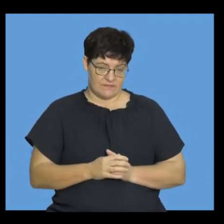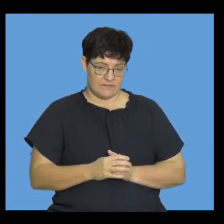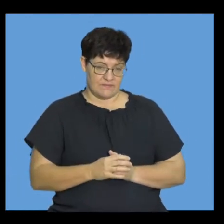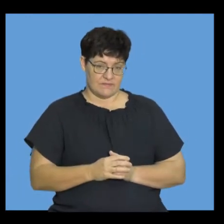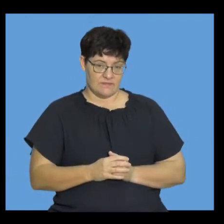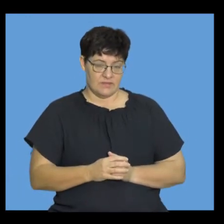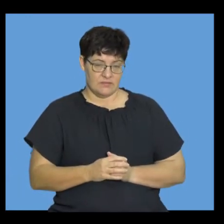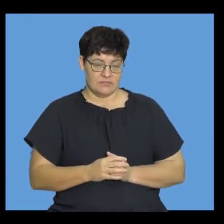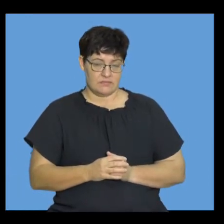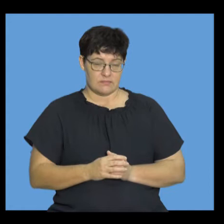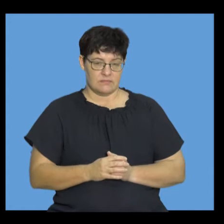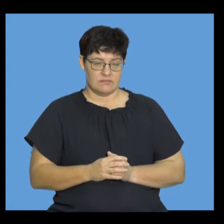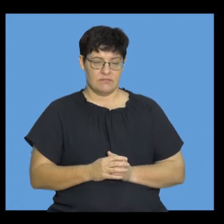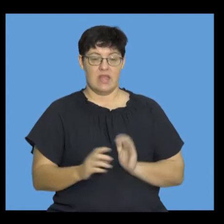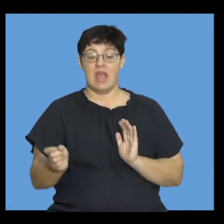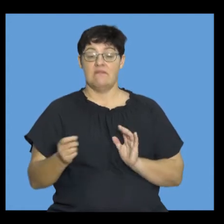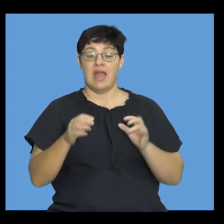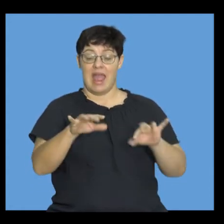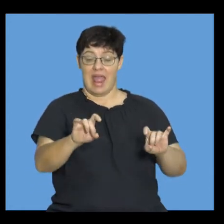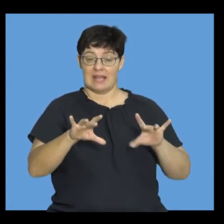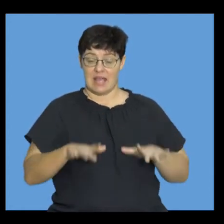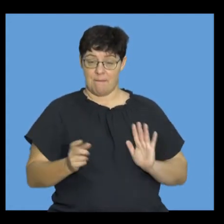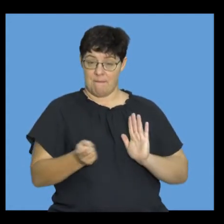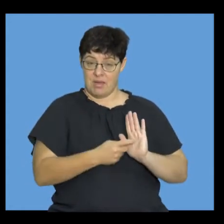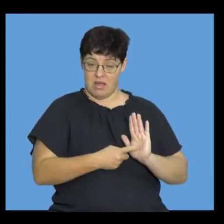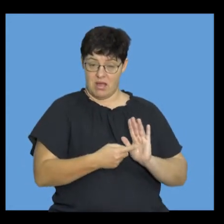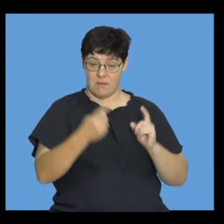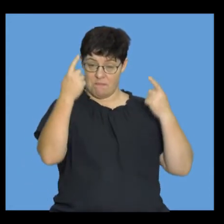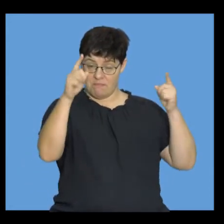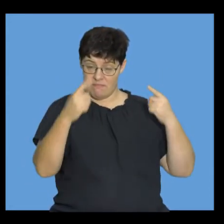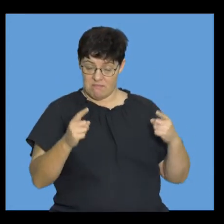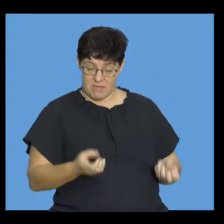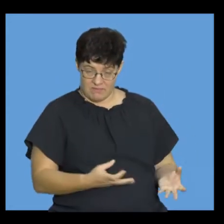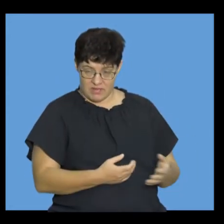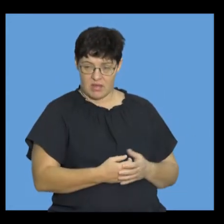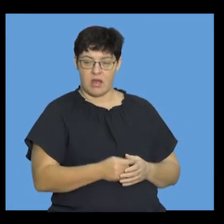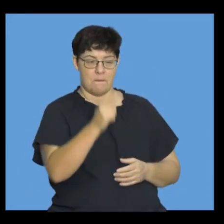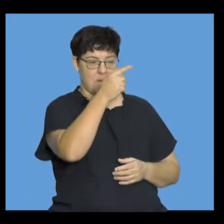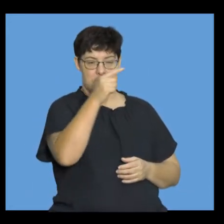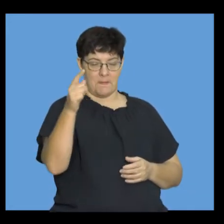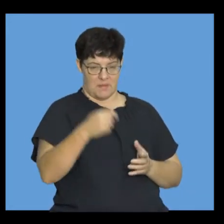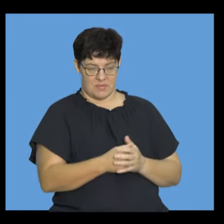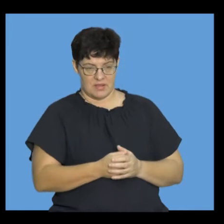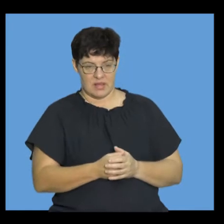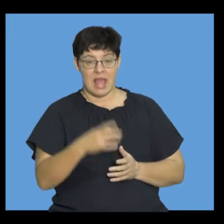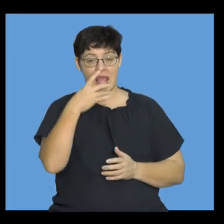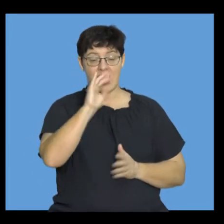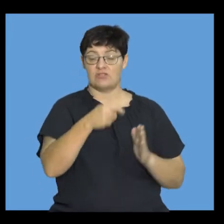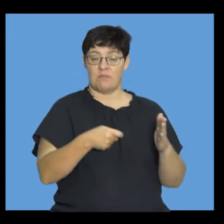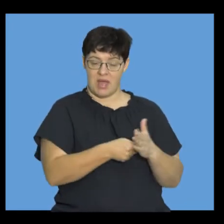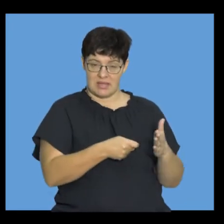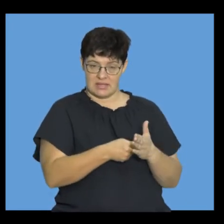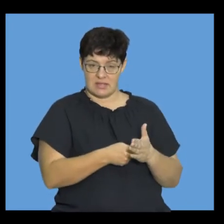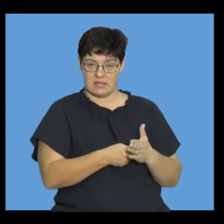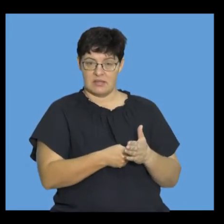this was being marked in the exams, this is marked. These marks here, the cash purchases, are accuracy